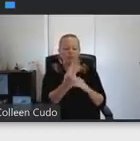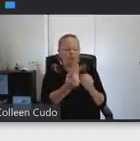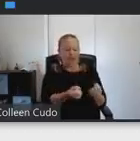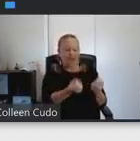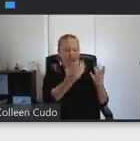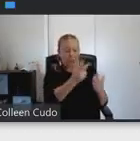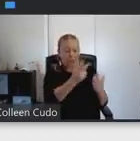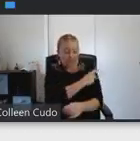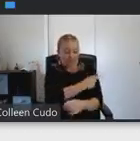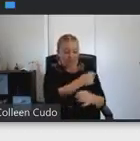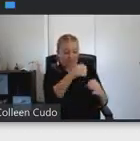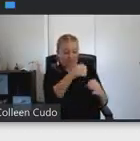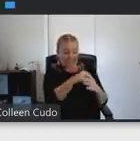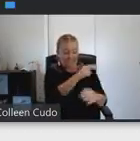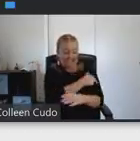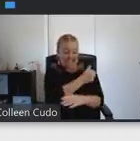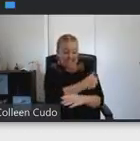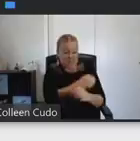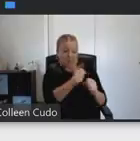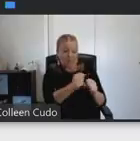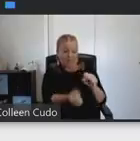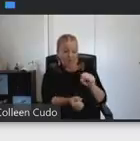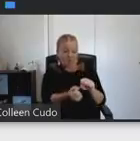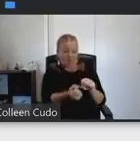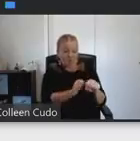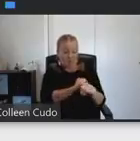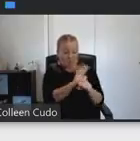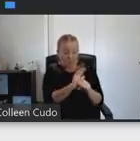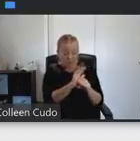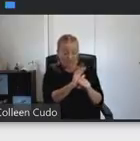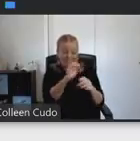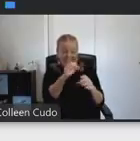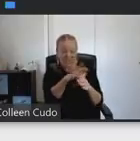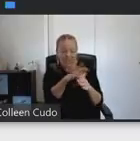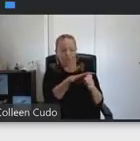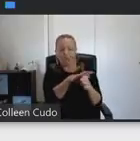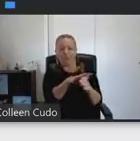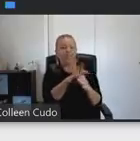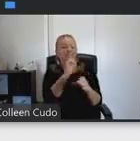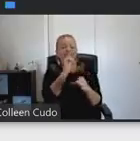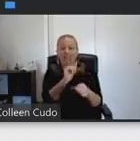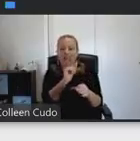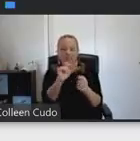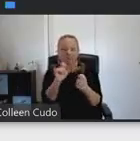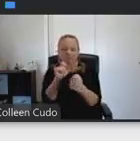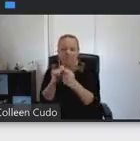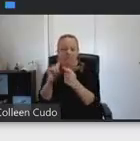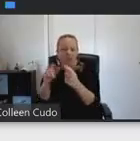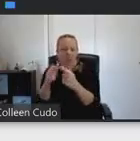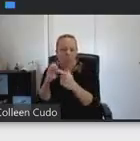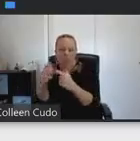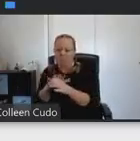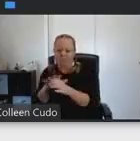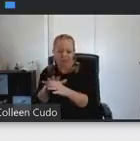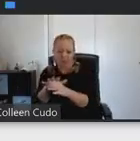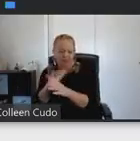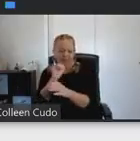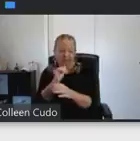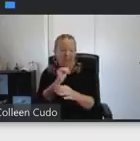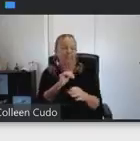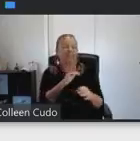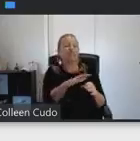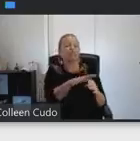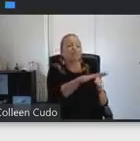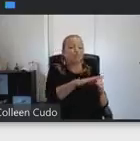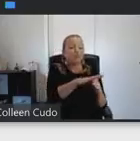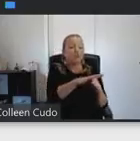with COVID-19 in our region. So that's not specific to La Crosse County, that's our region as a whole. And the number of deaths